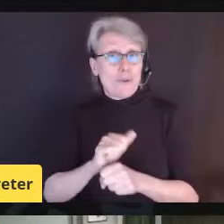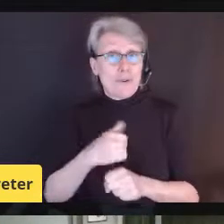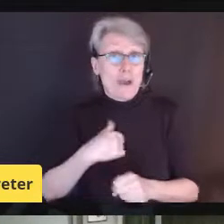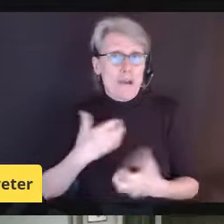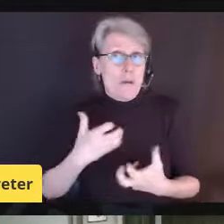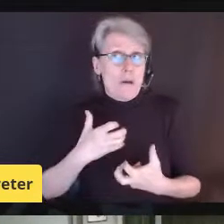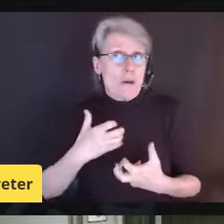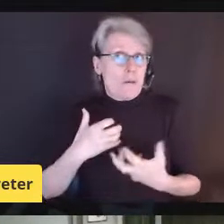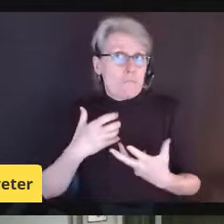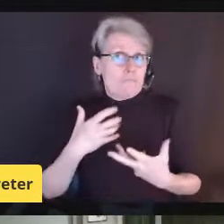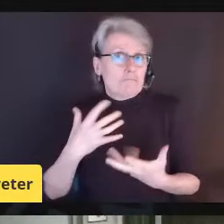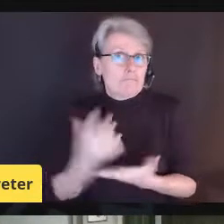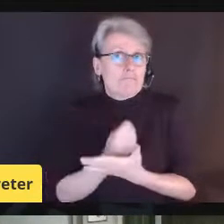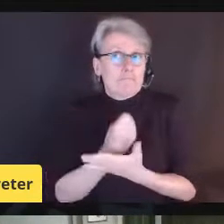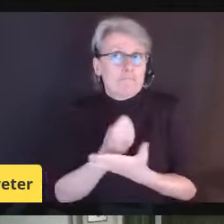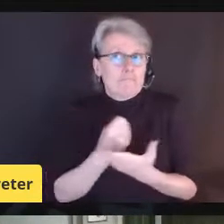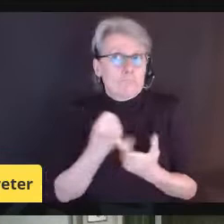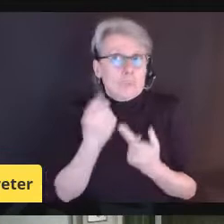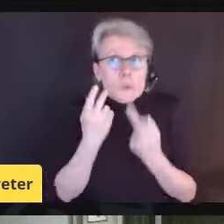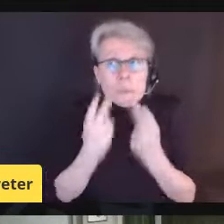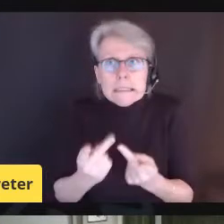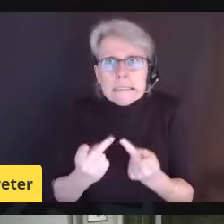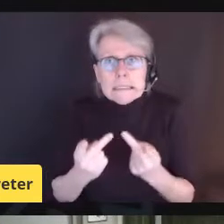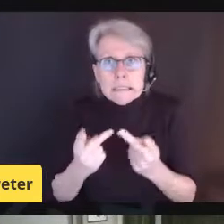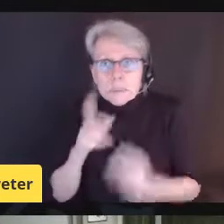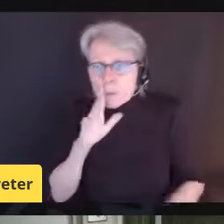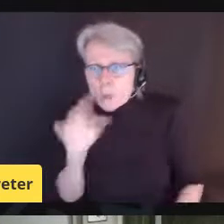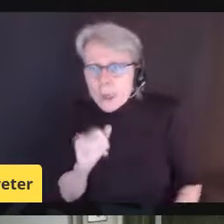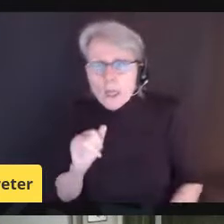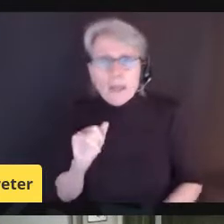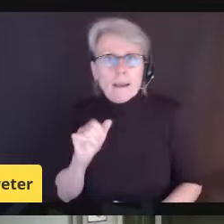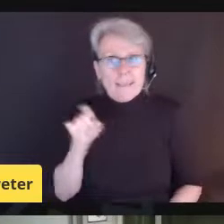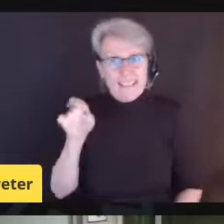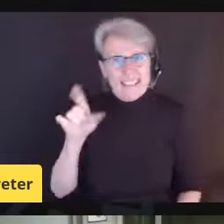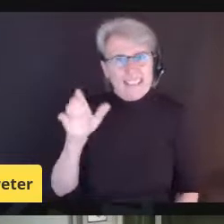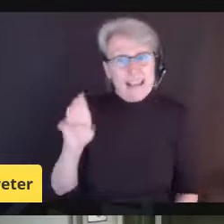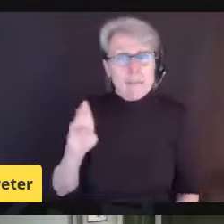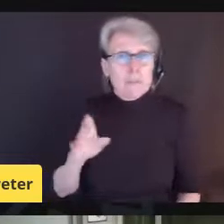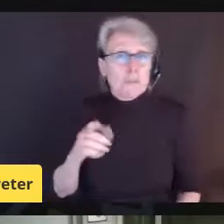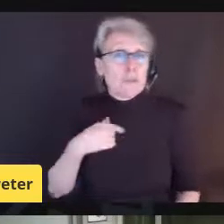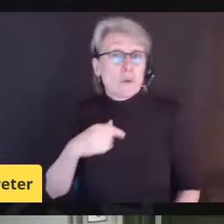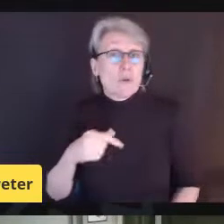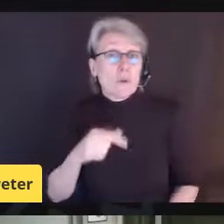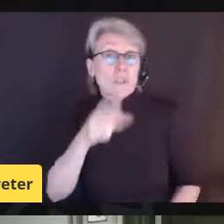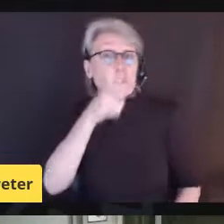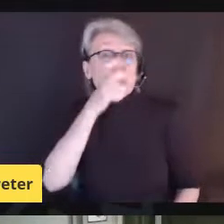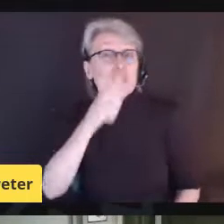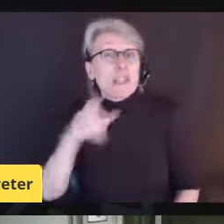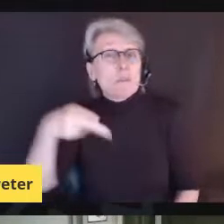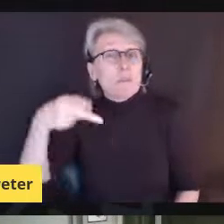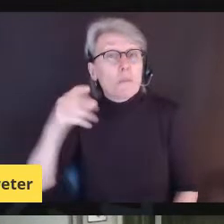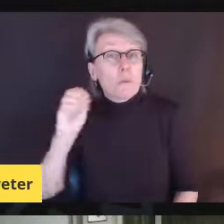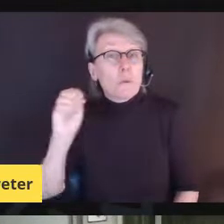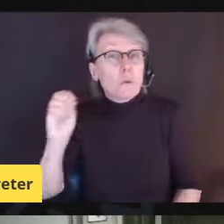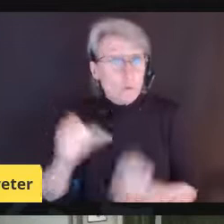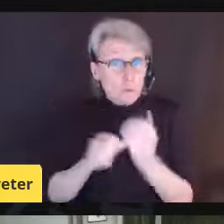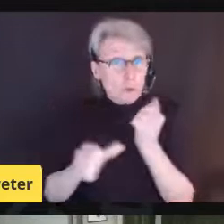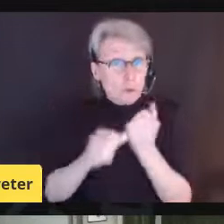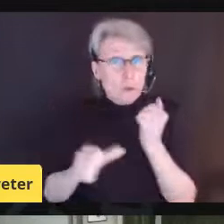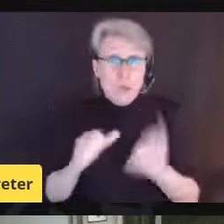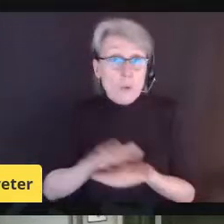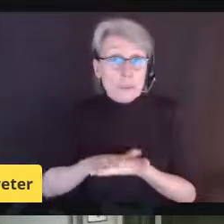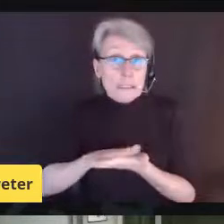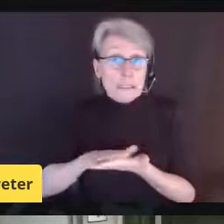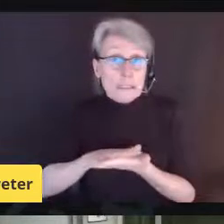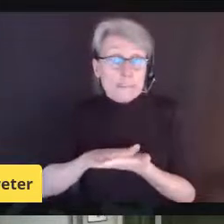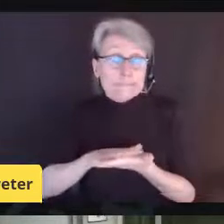I just want to get some exposure and to work with this lab. So I was cleaning insect poo, actually. like insect